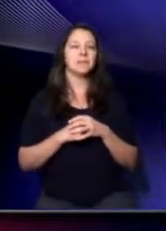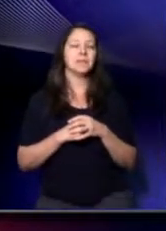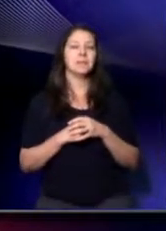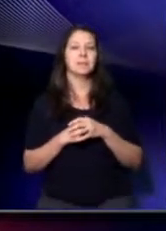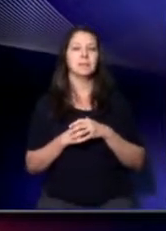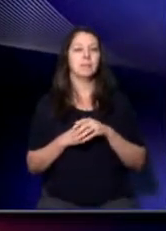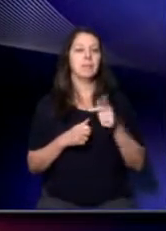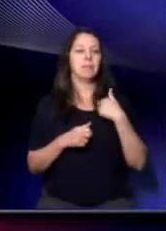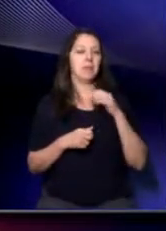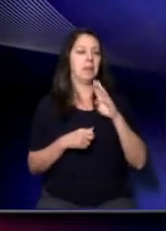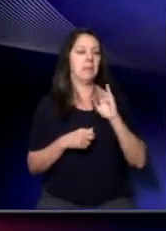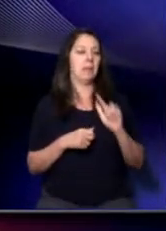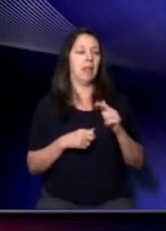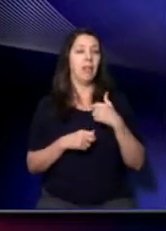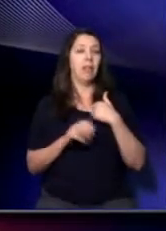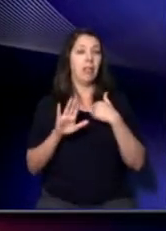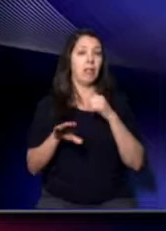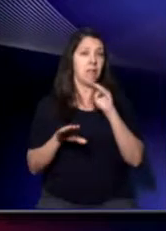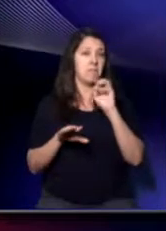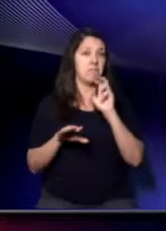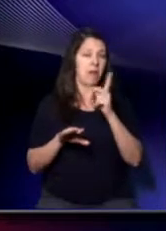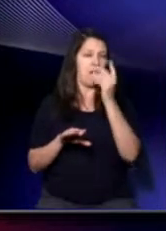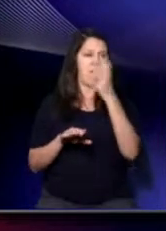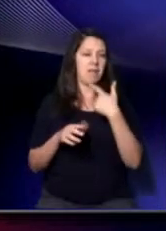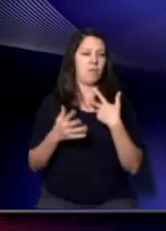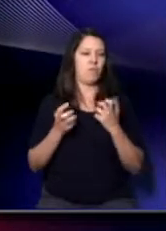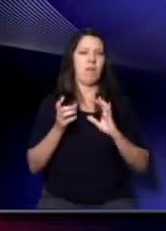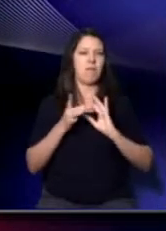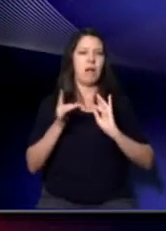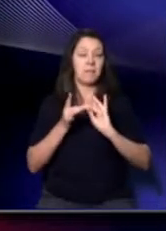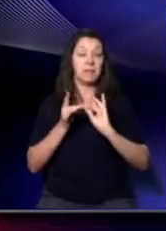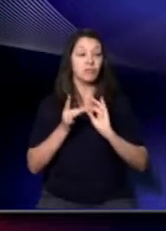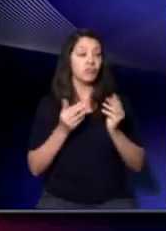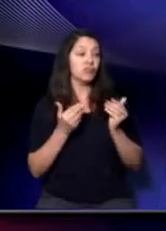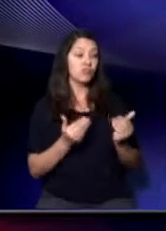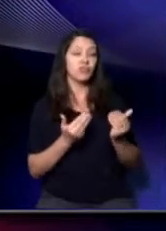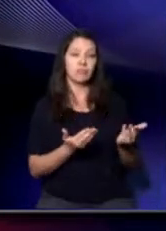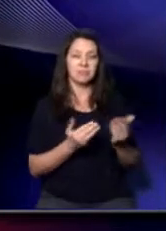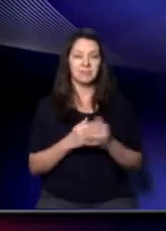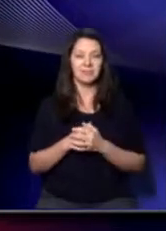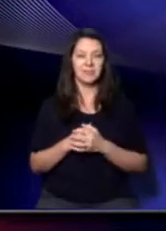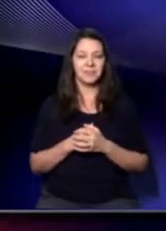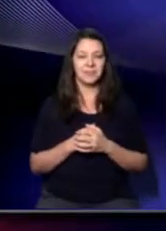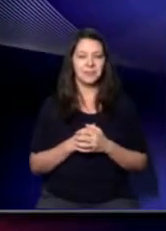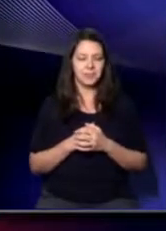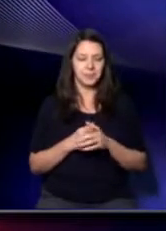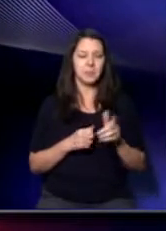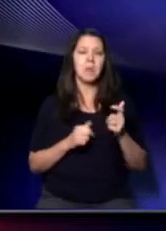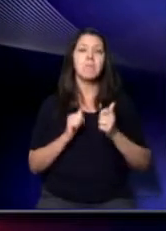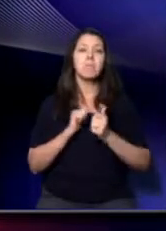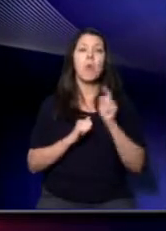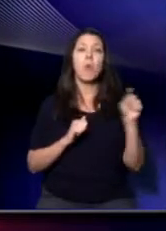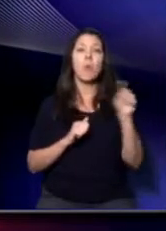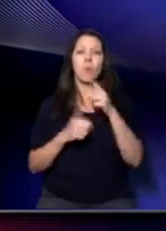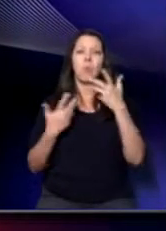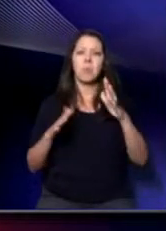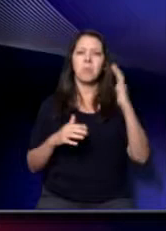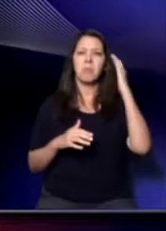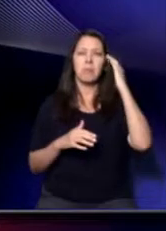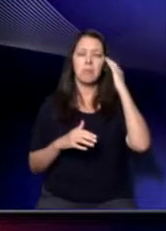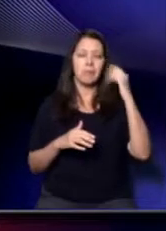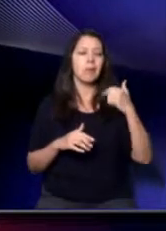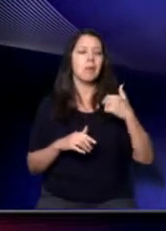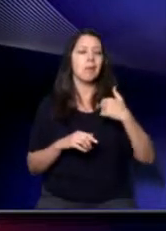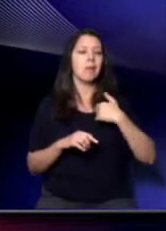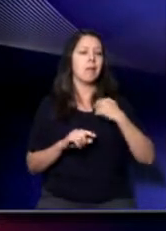Mark, this is Bill. I'd like to make a comment. Go ahead, Bill, please. As most of you know, I was at ASDB